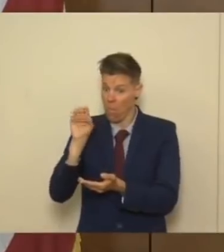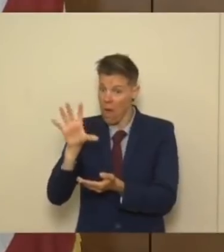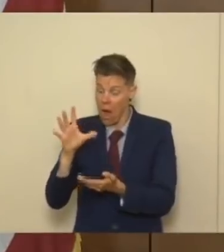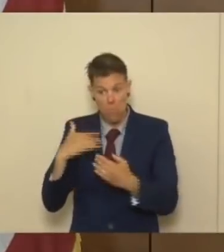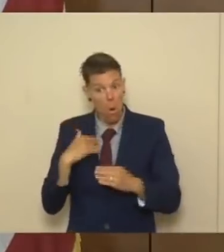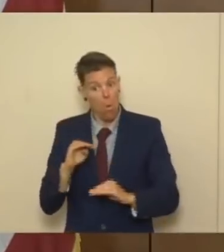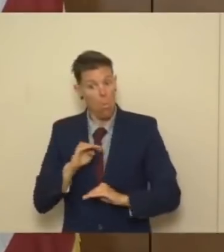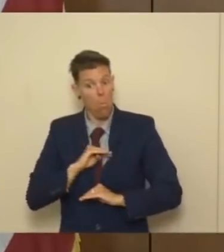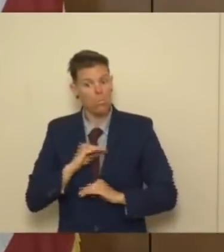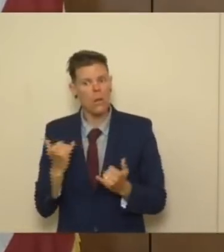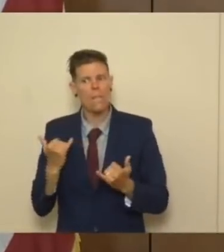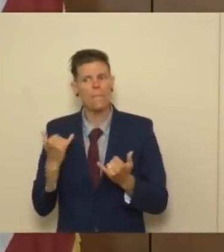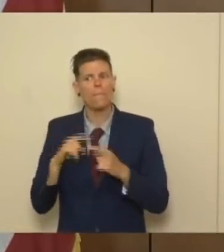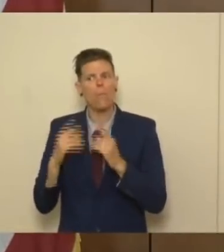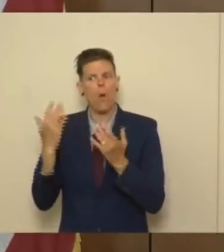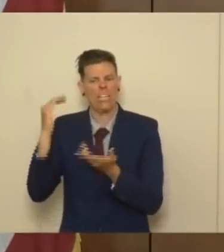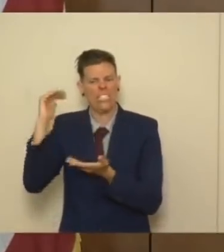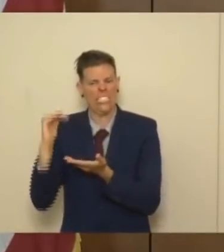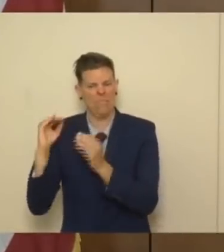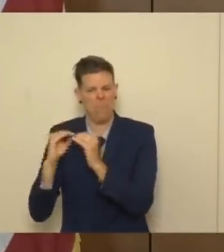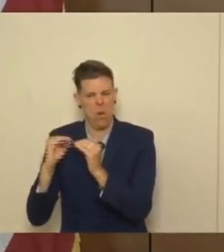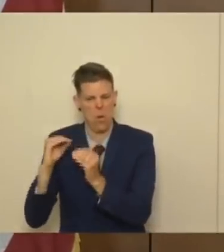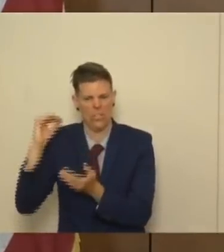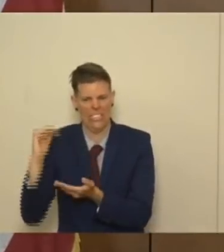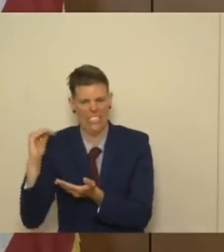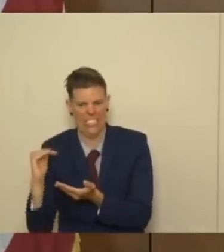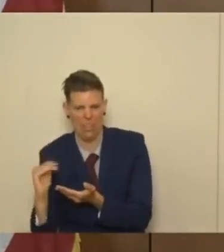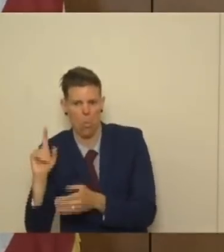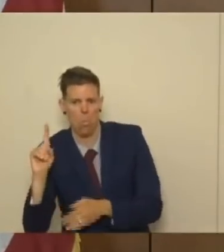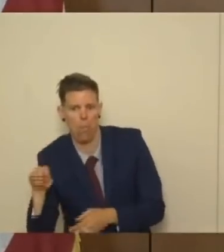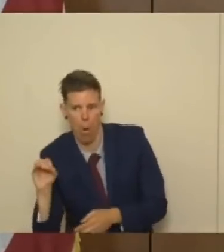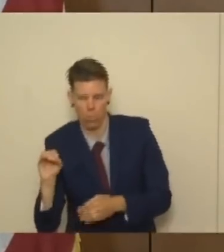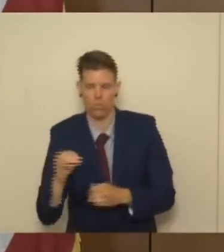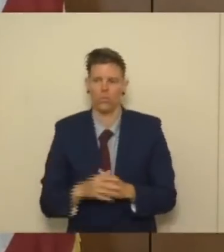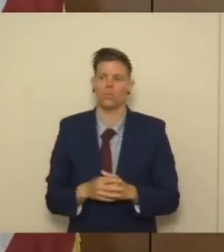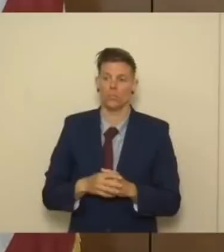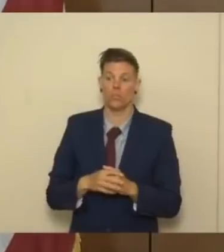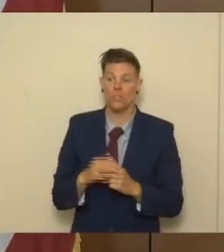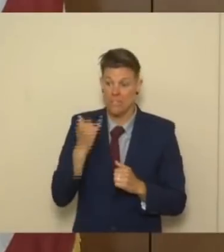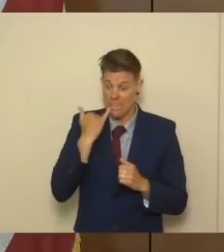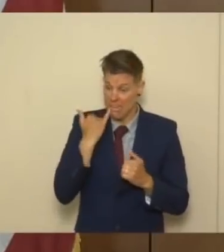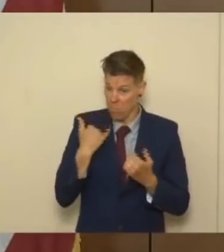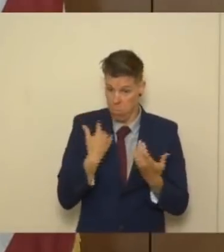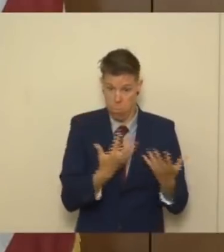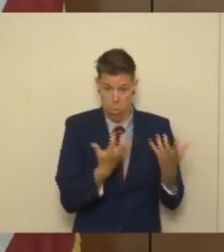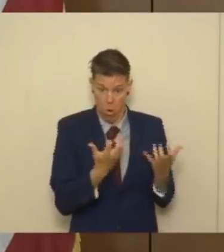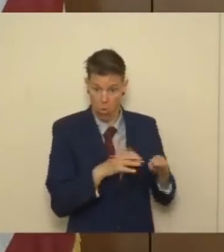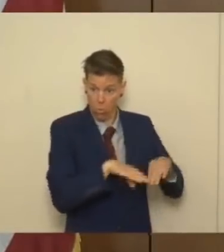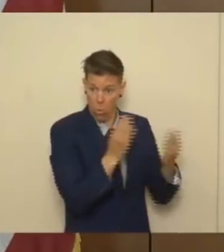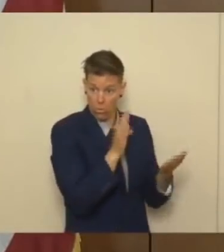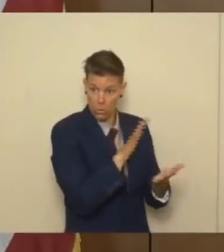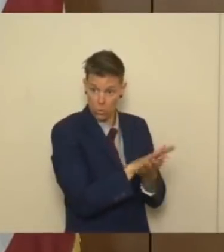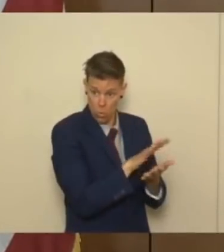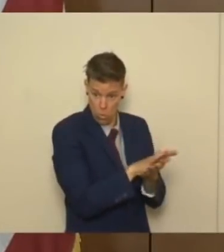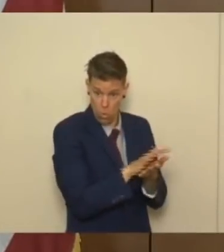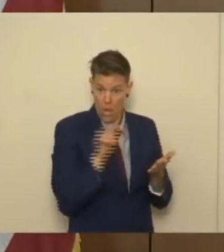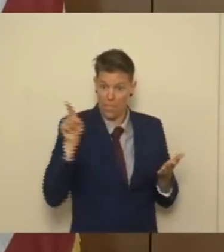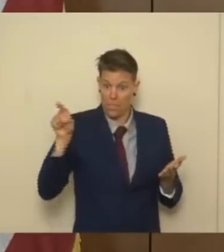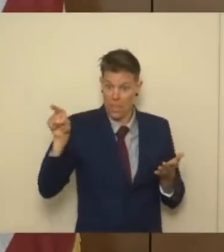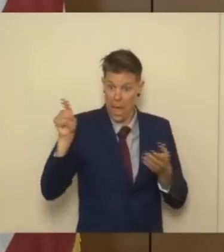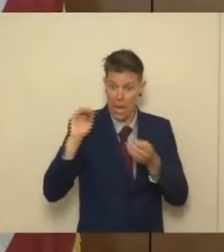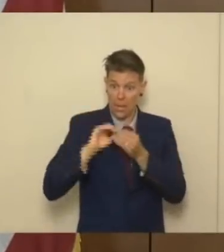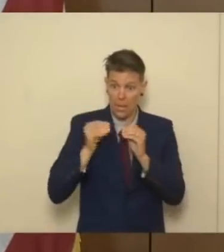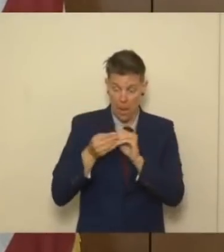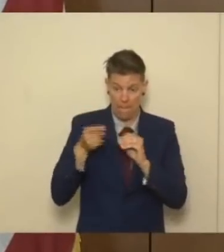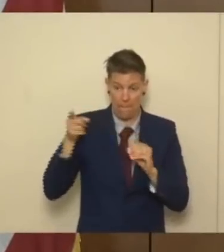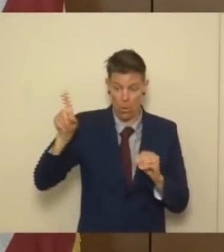when you're reopening. Because if you're reopening, the higher the rate of infection standard is, the less likely you can stay open. But